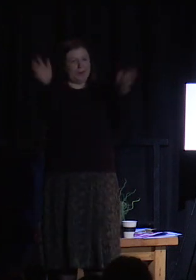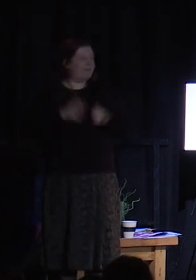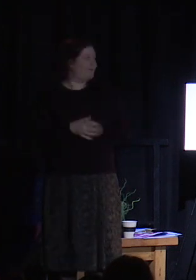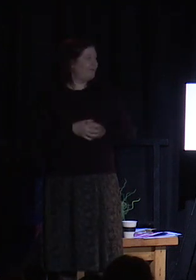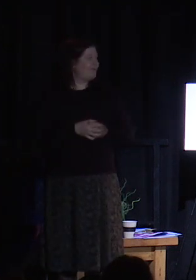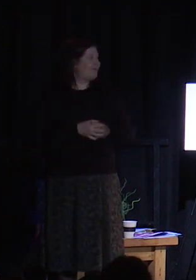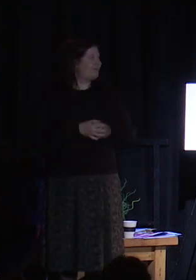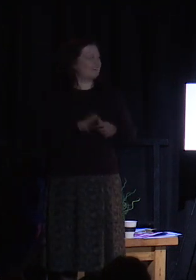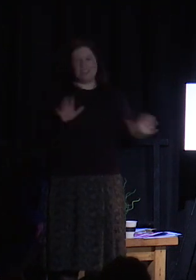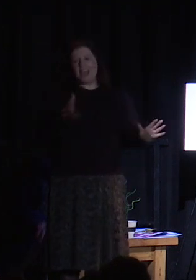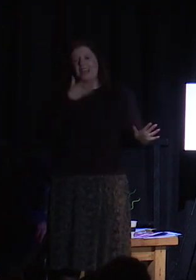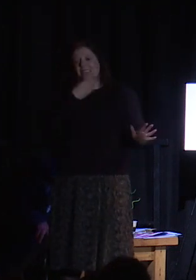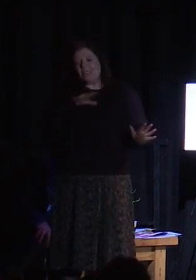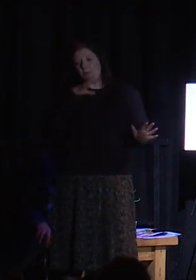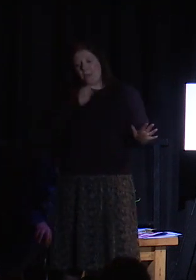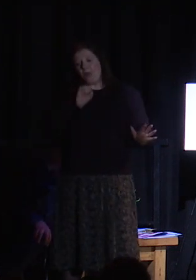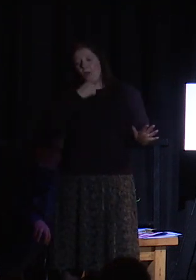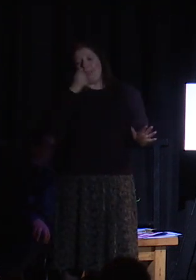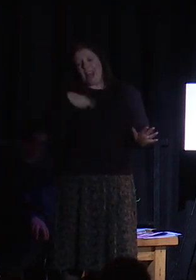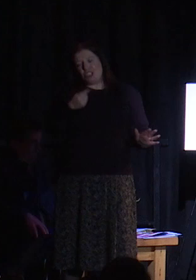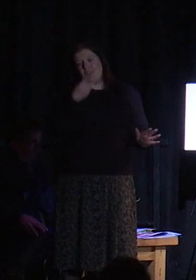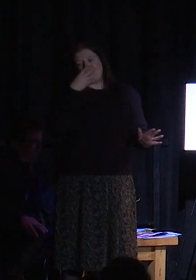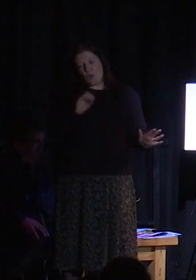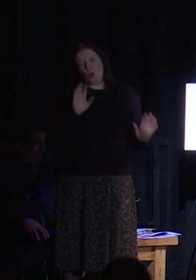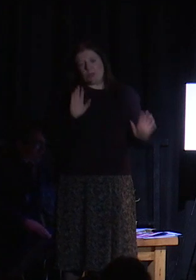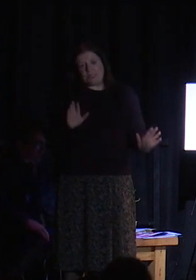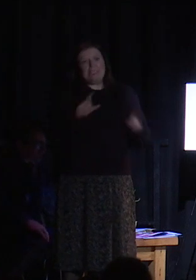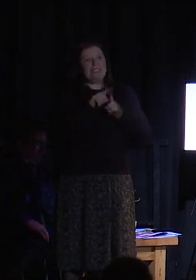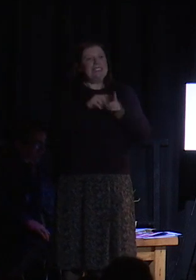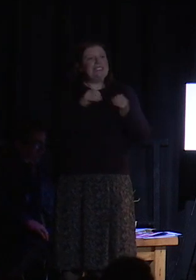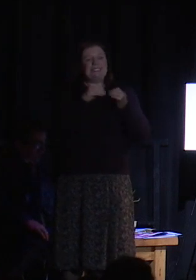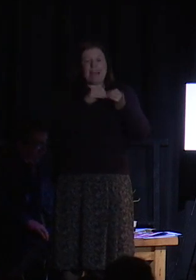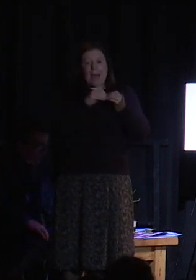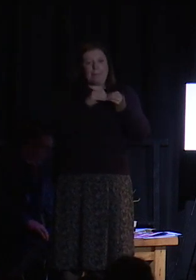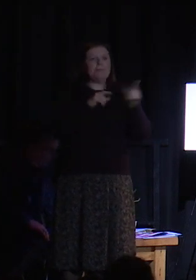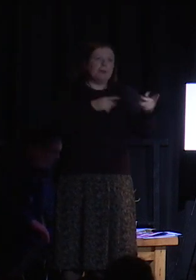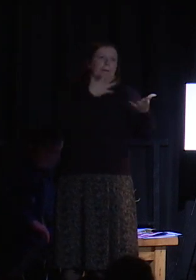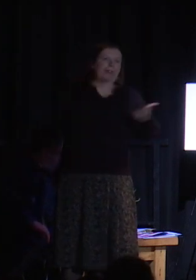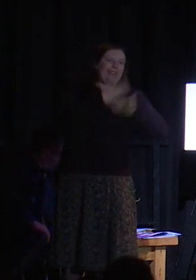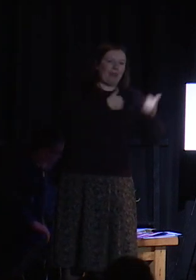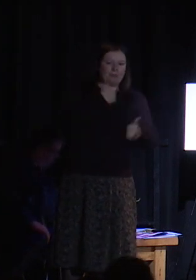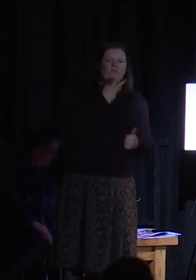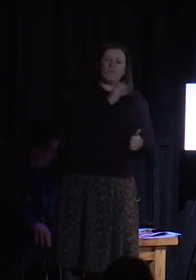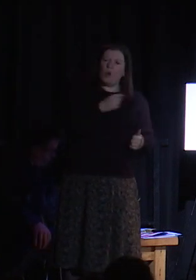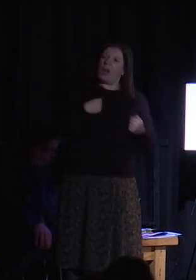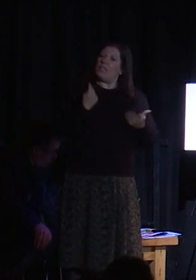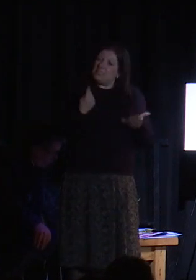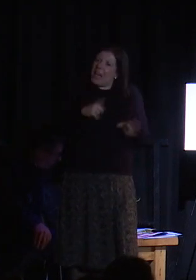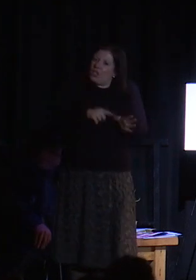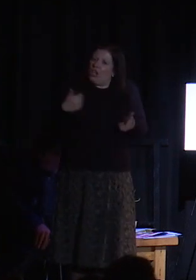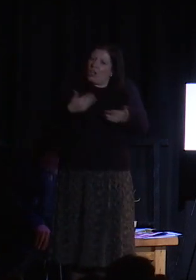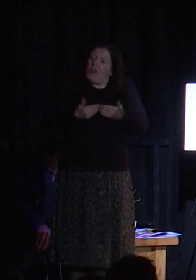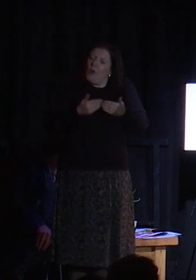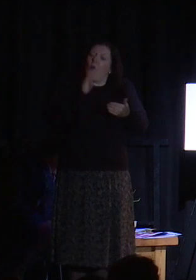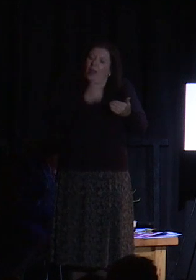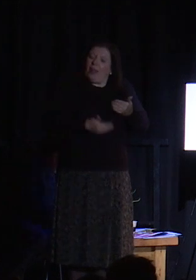know Desperate Men 40 next year, and Debs Emergency Exit 40. We'll get there. Anyway,